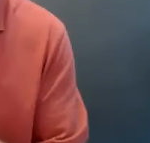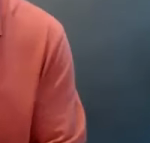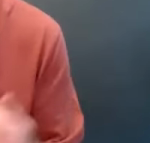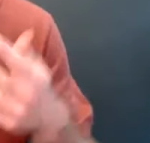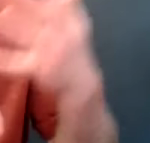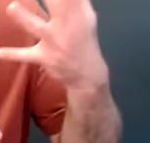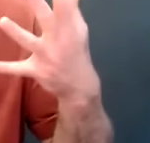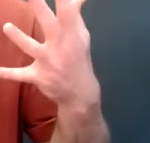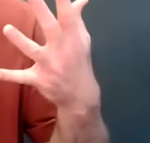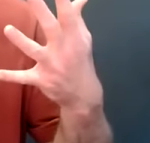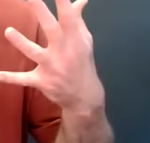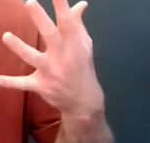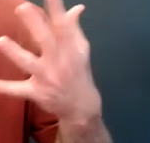impact of